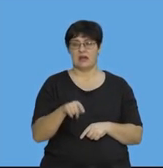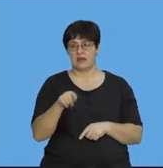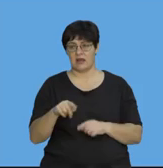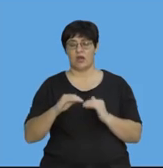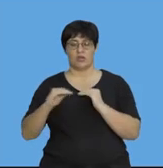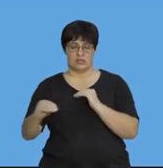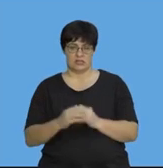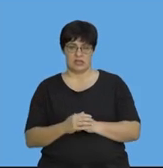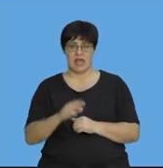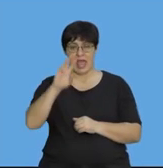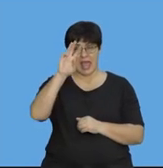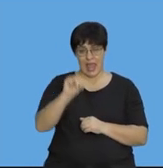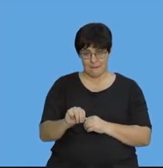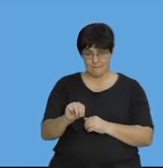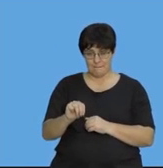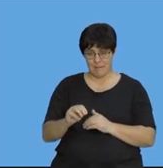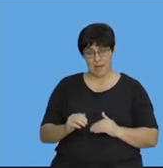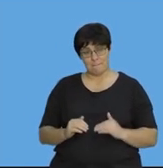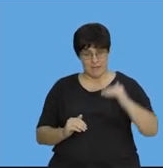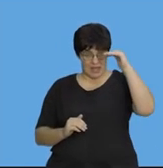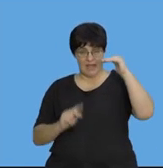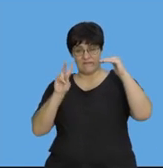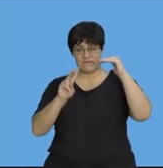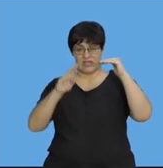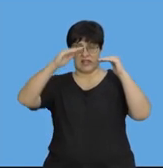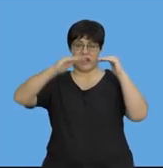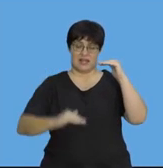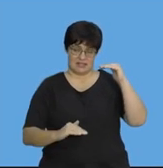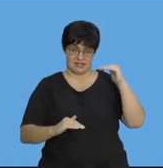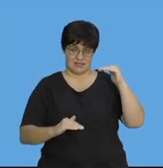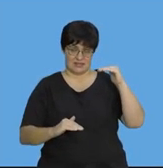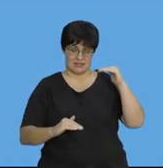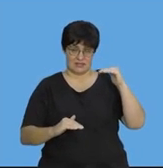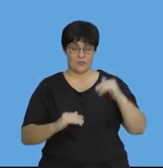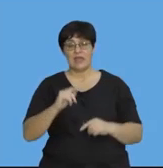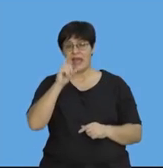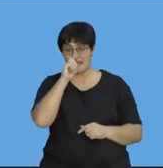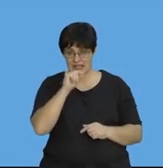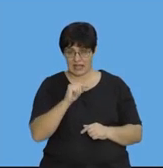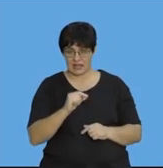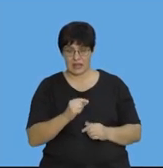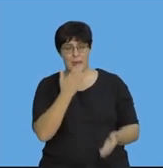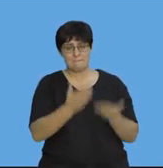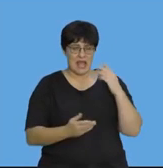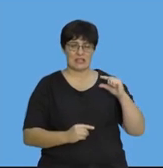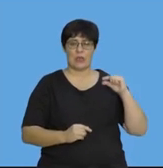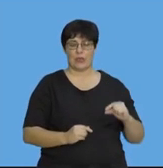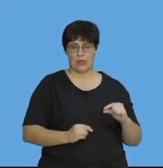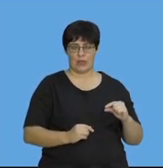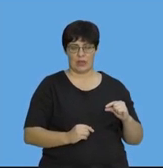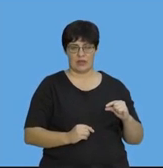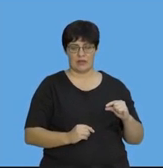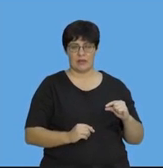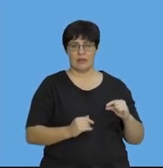So if M gets bigger, V must get smaller. With the insect, the mass is